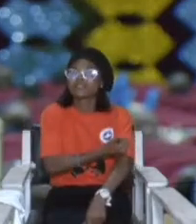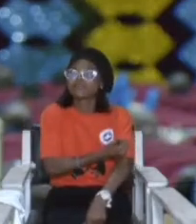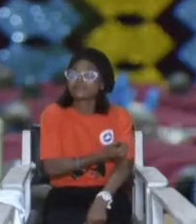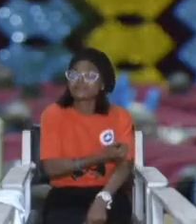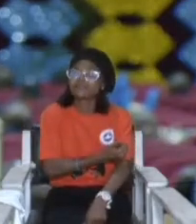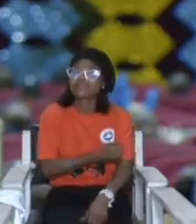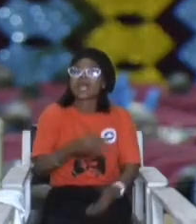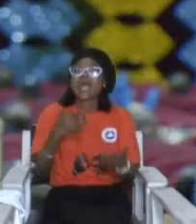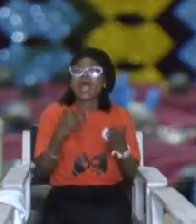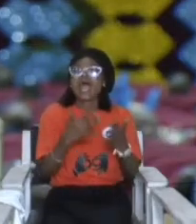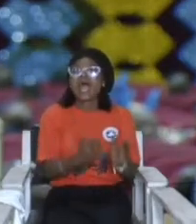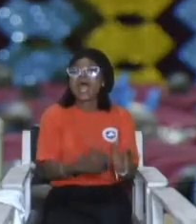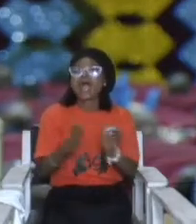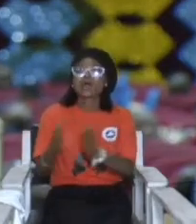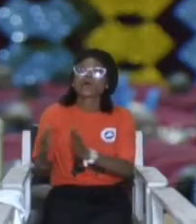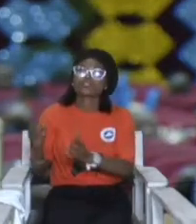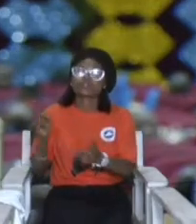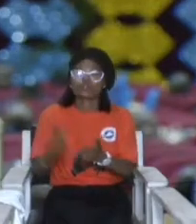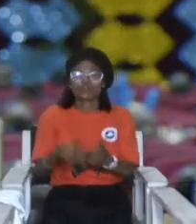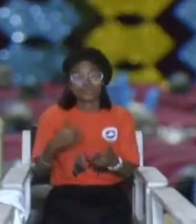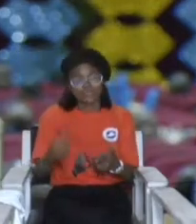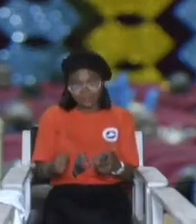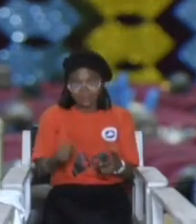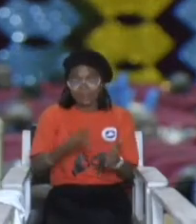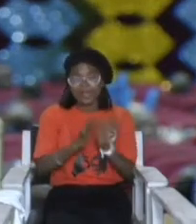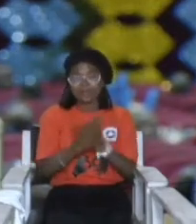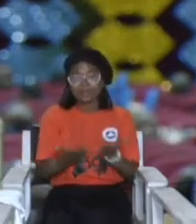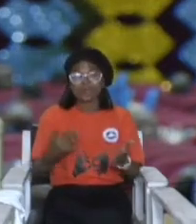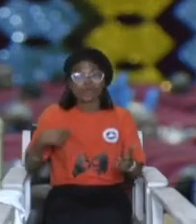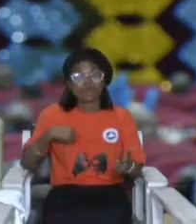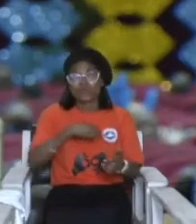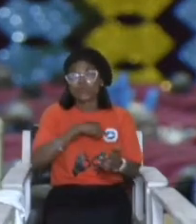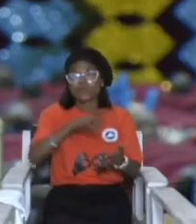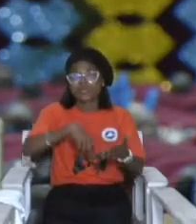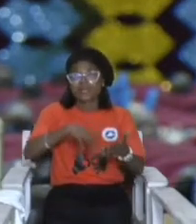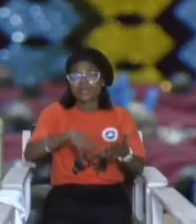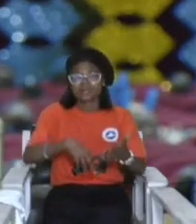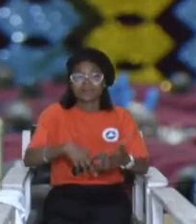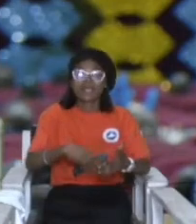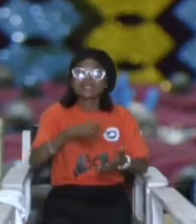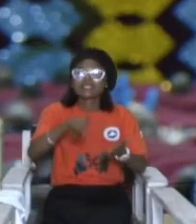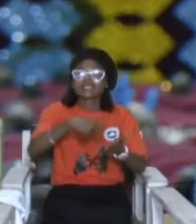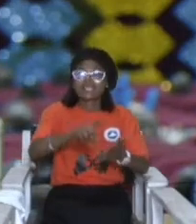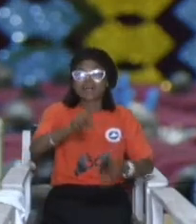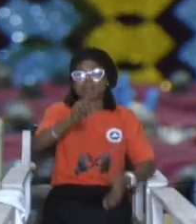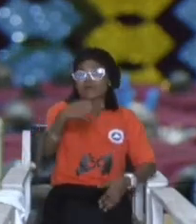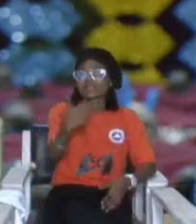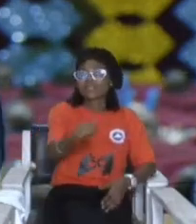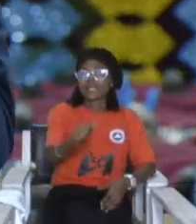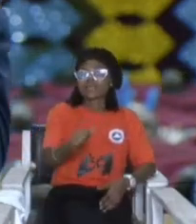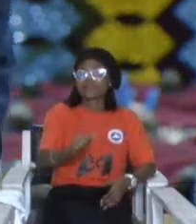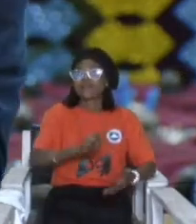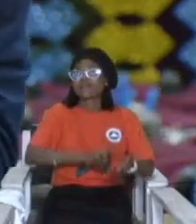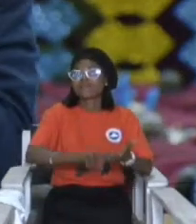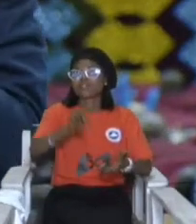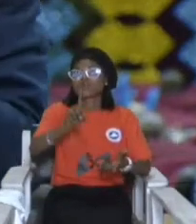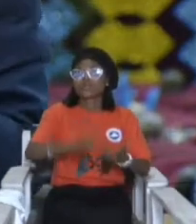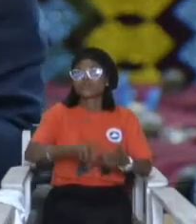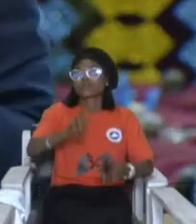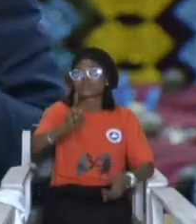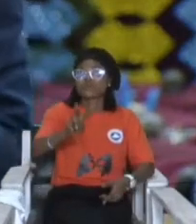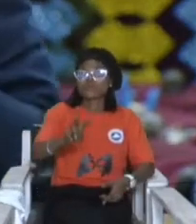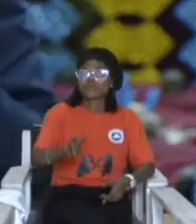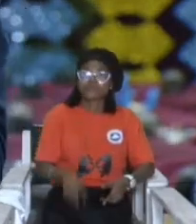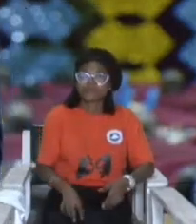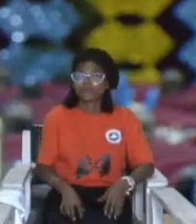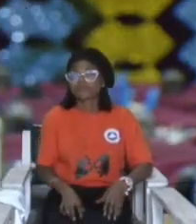According to the scriptures that you read as our text, Psalm 110 from verses 1 to 2, Psalm 110